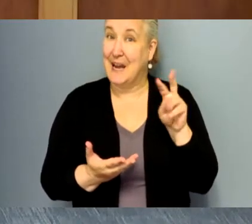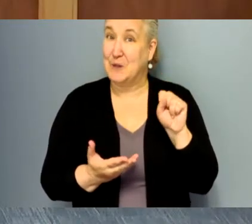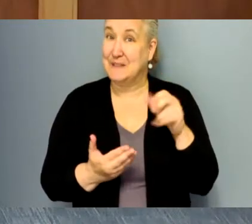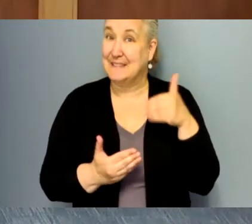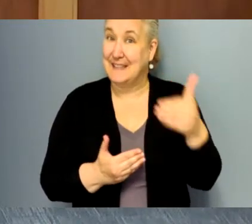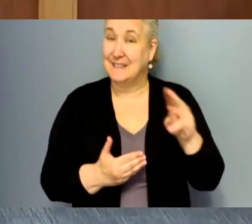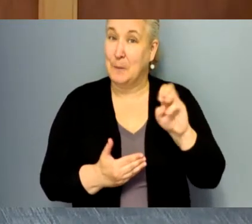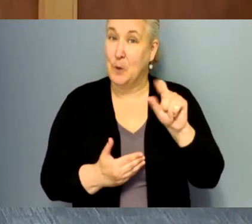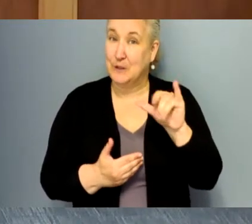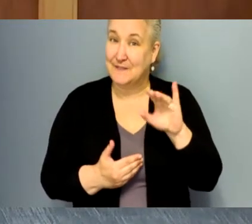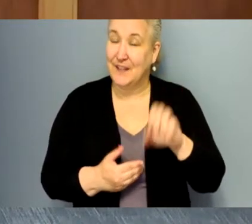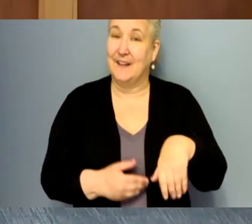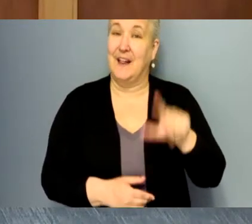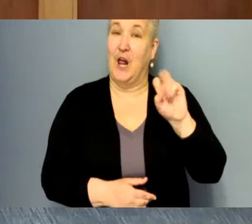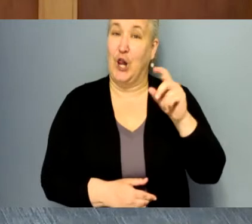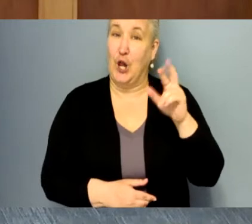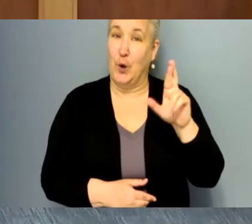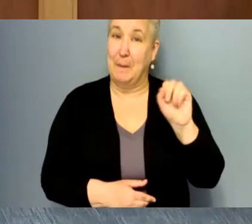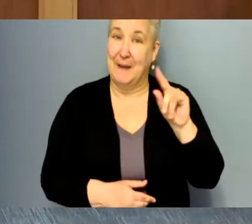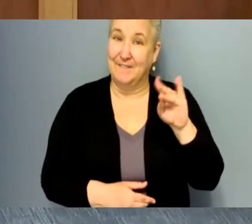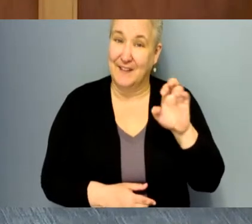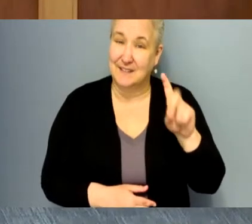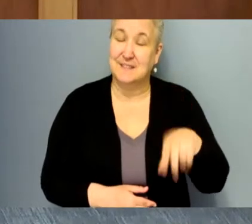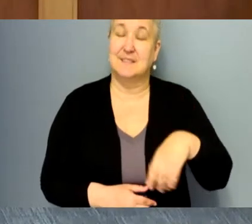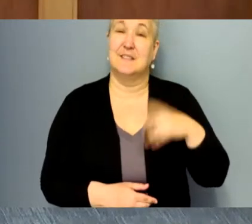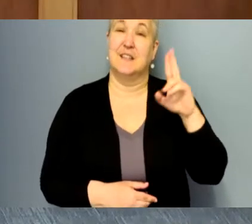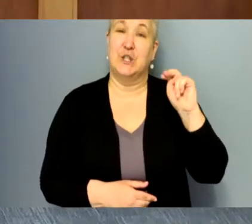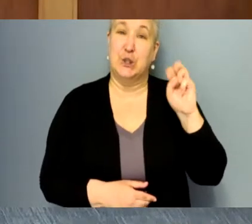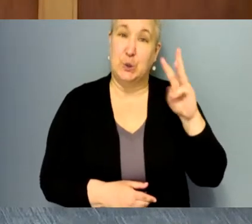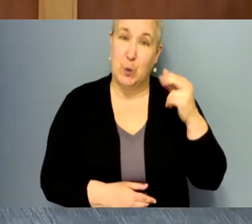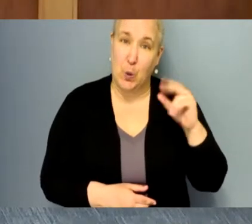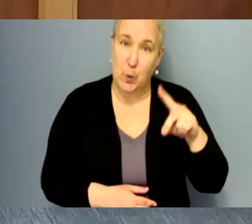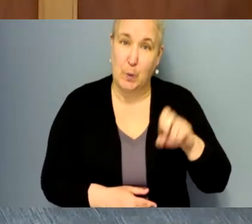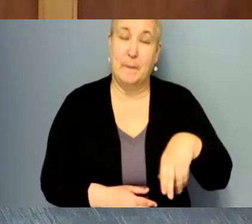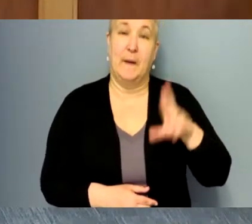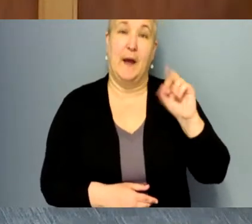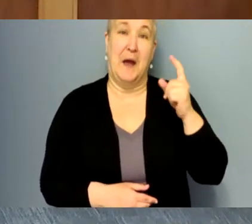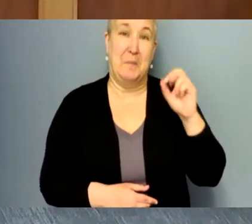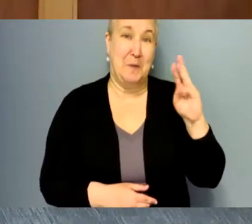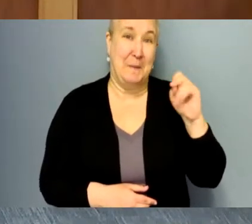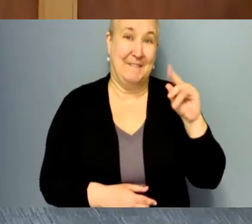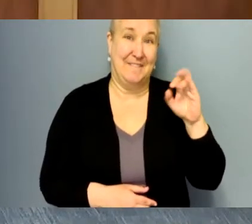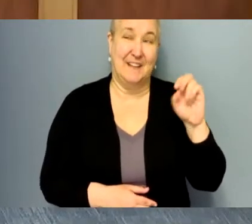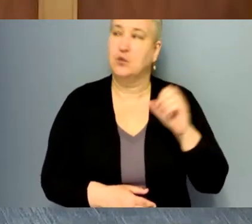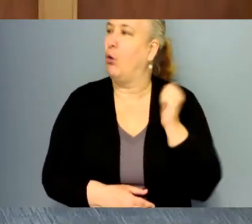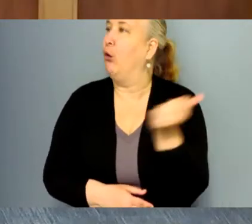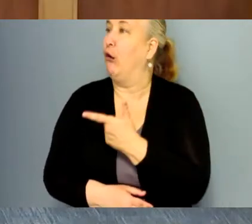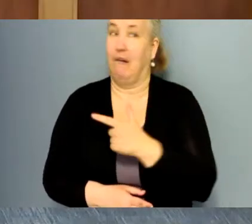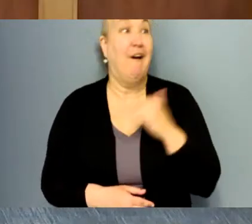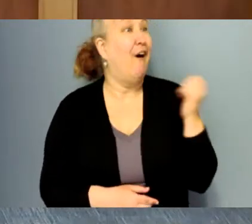Morrisville, Lower Makefield, New Hope, Upper Makefield, all of them, okay.